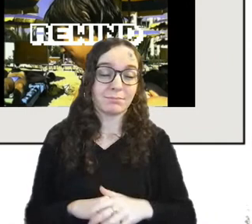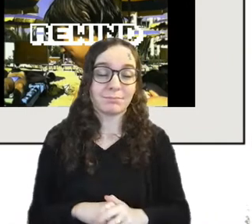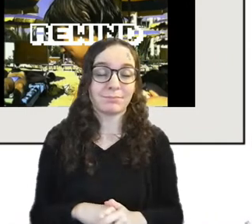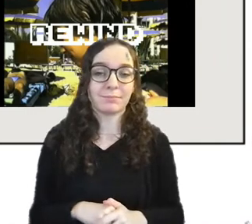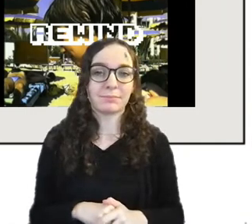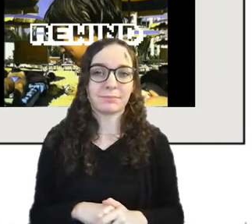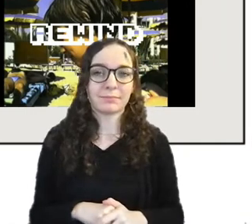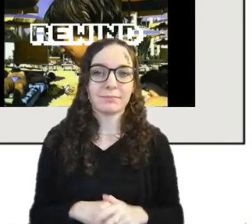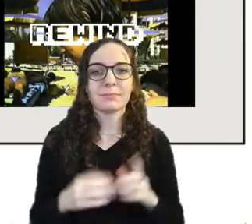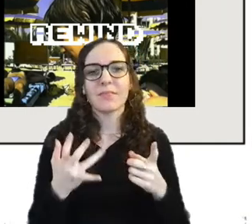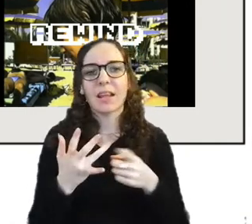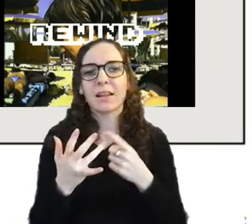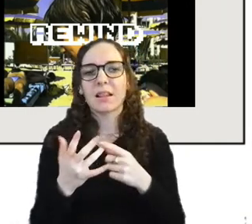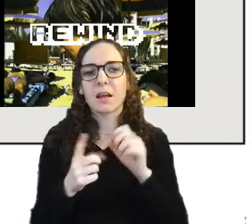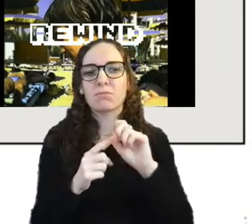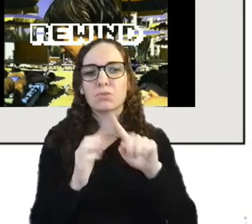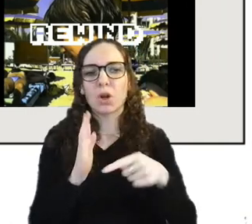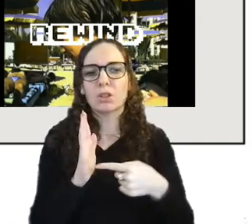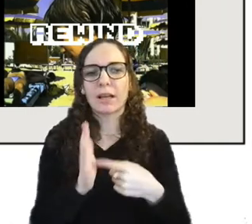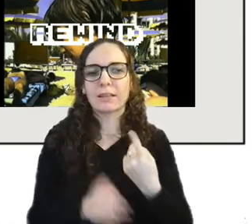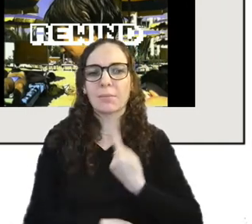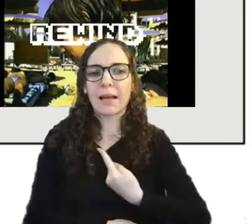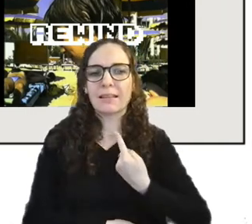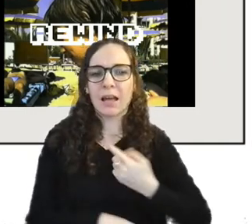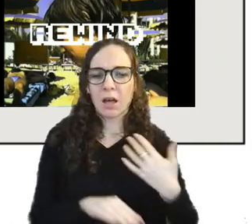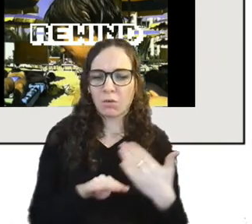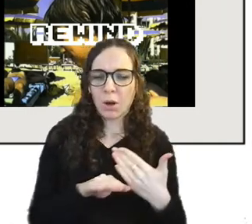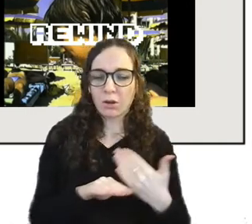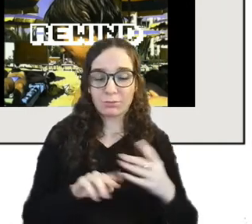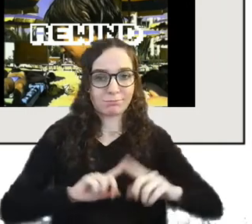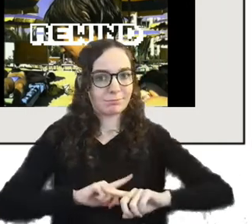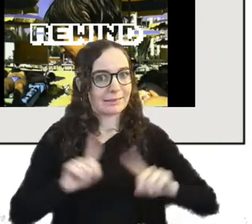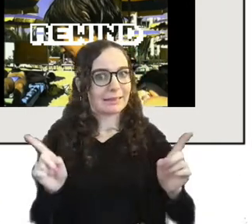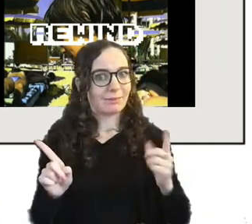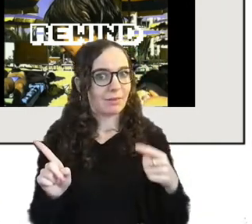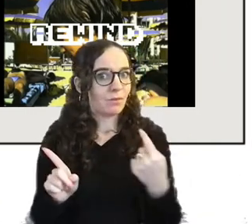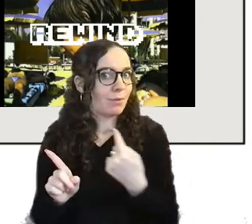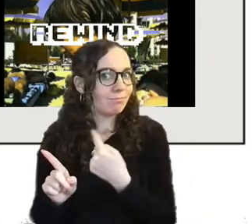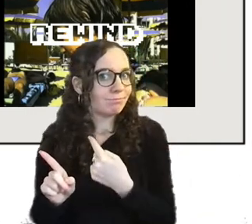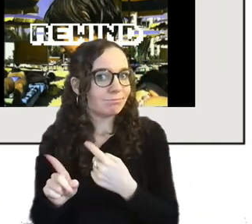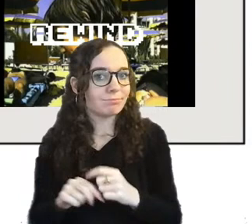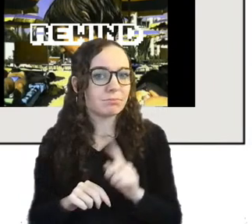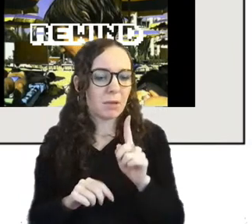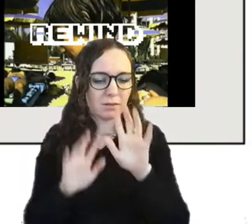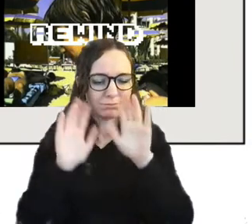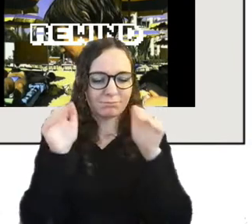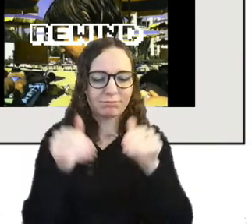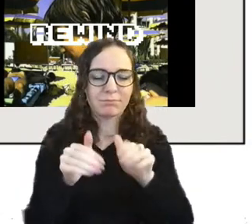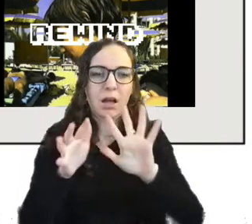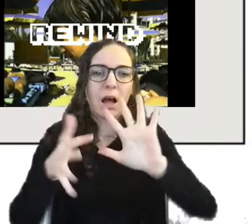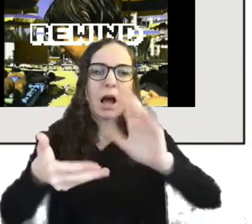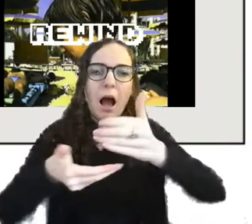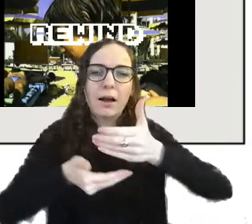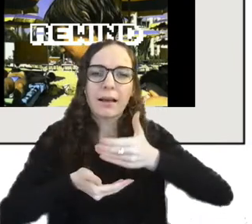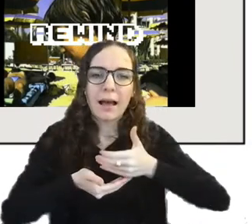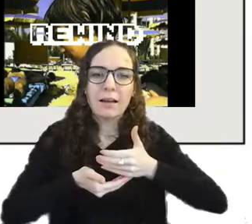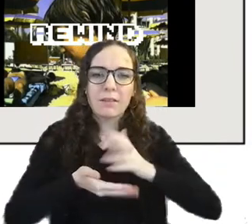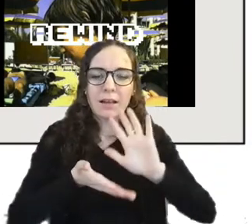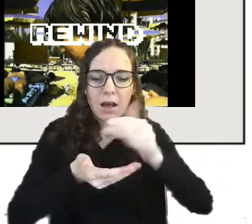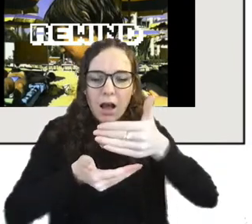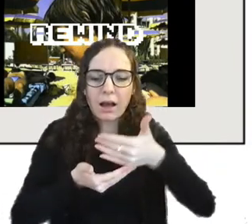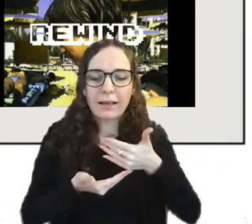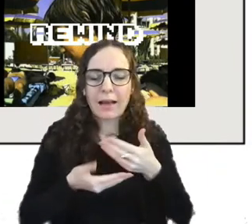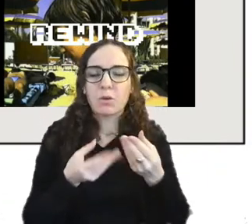quite a different project from the previous one but kind of still focused on archives and archival material was folded time